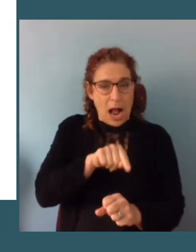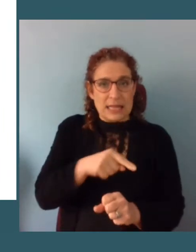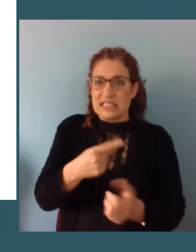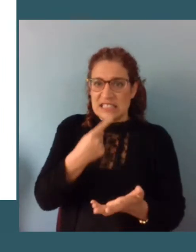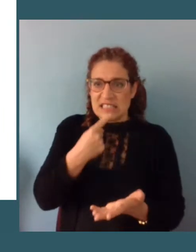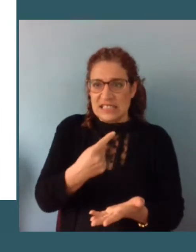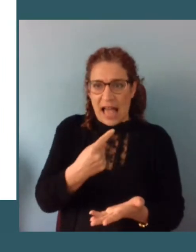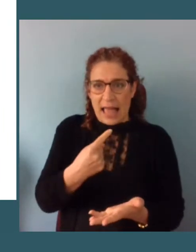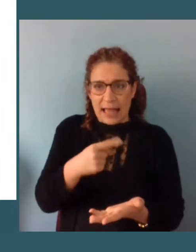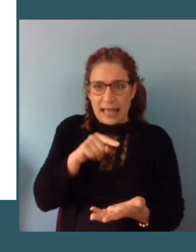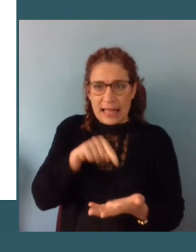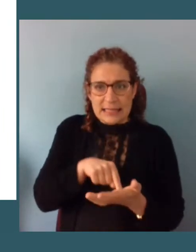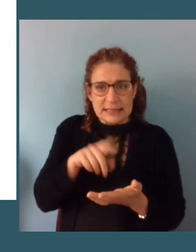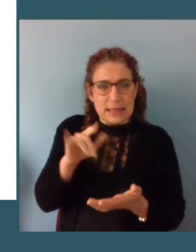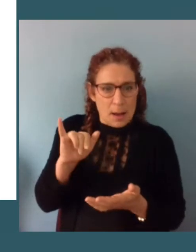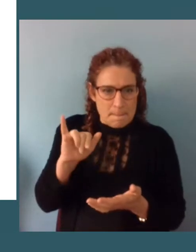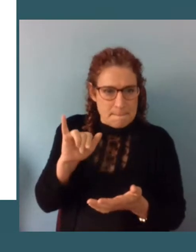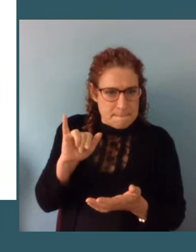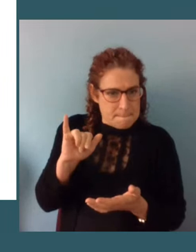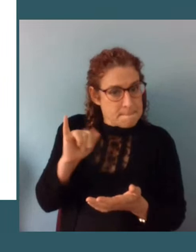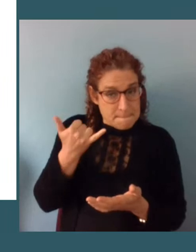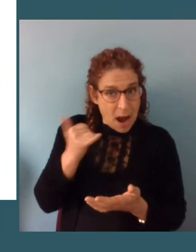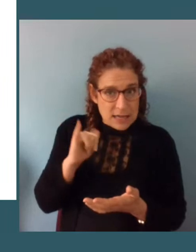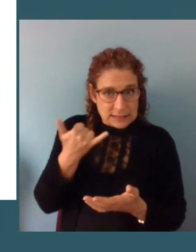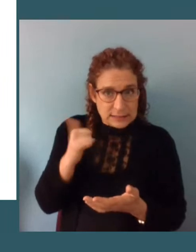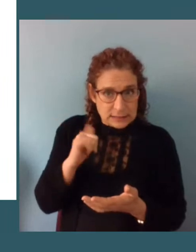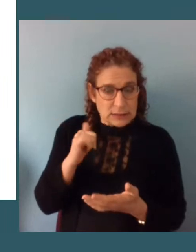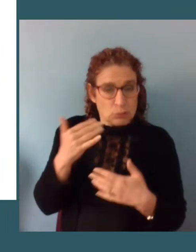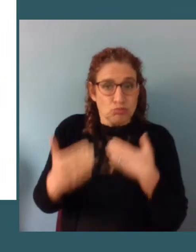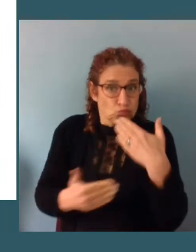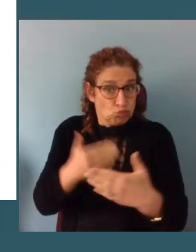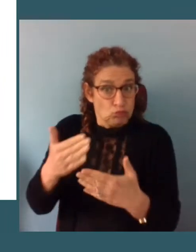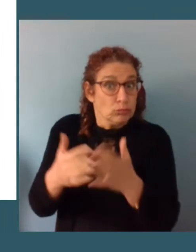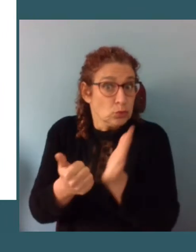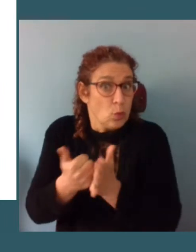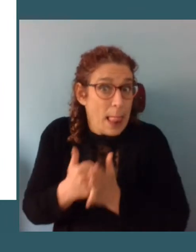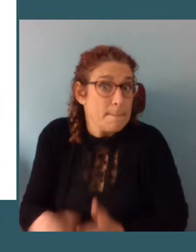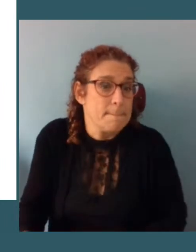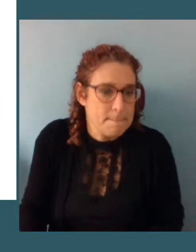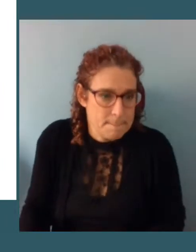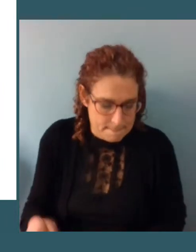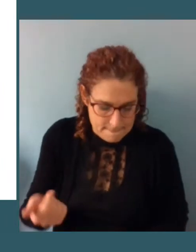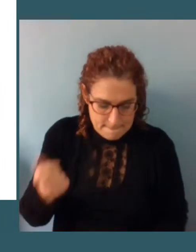actually go a long way to help. Next slide, please.